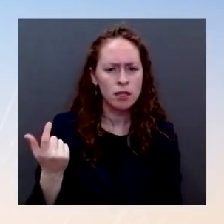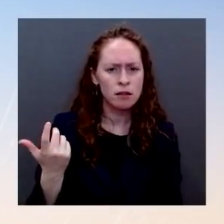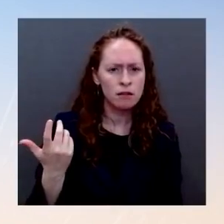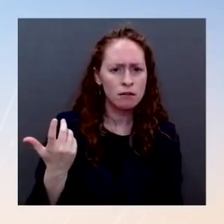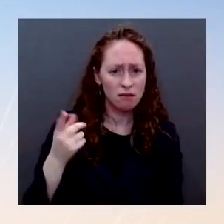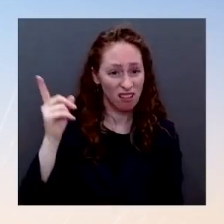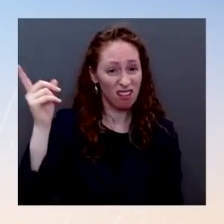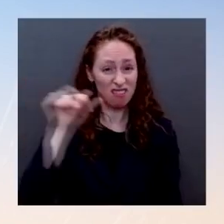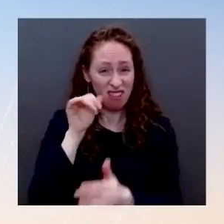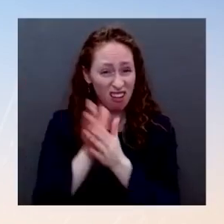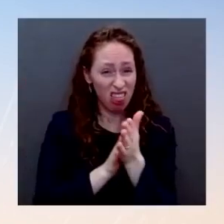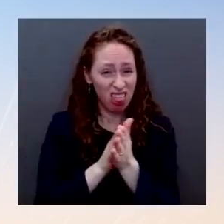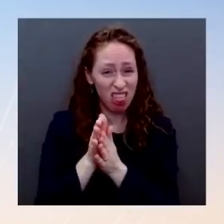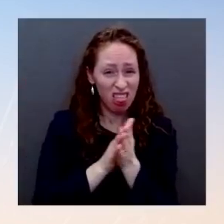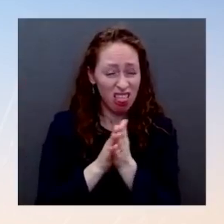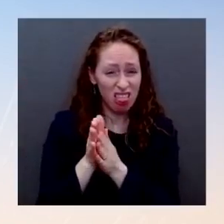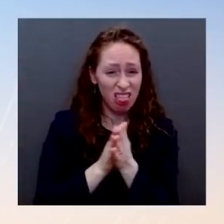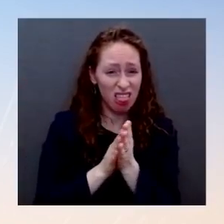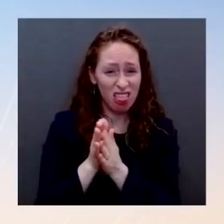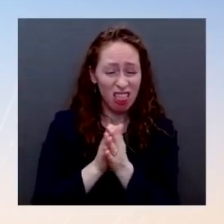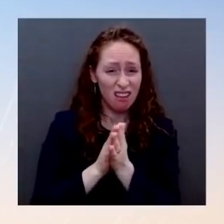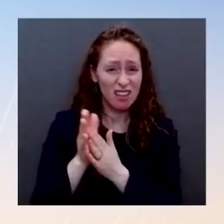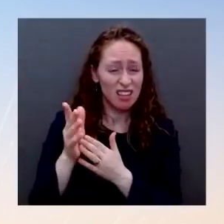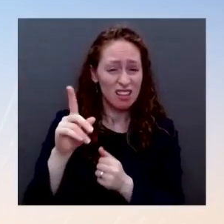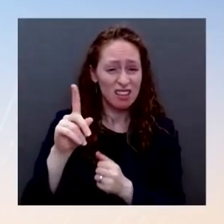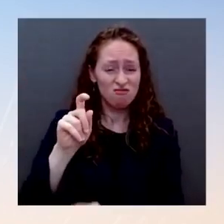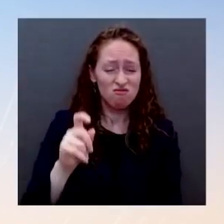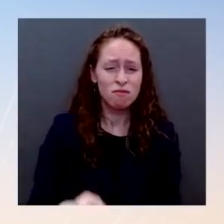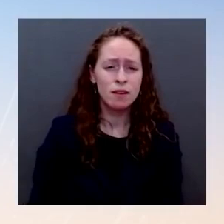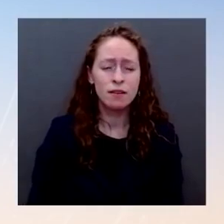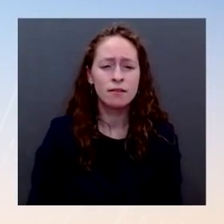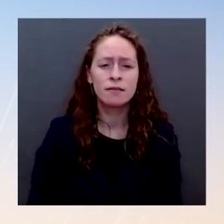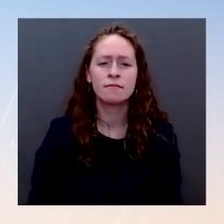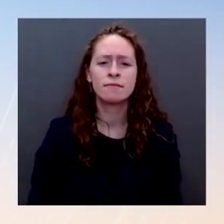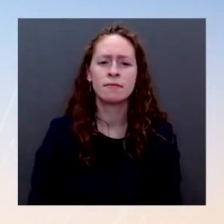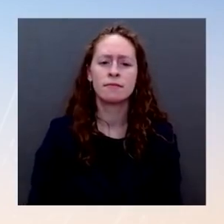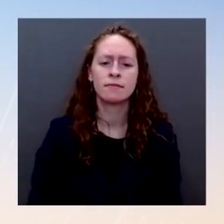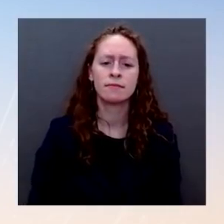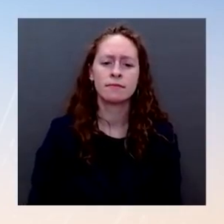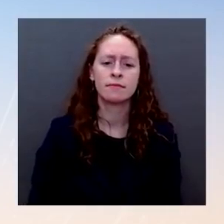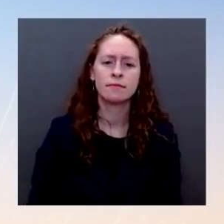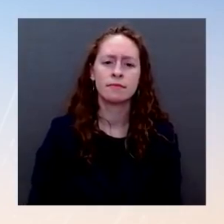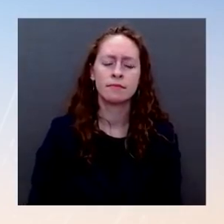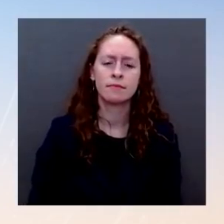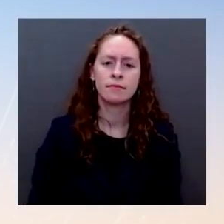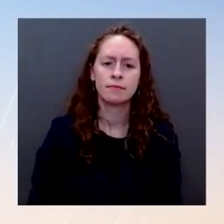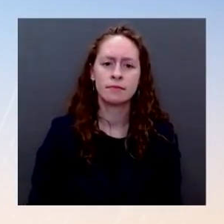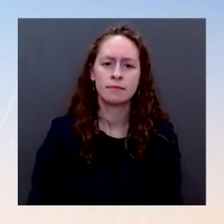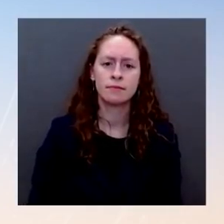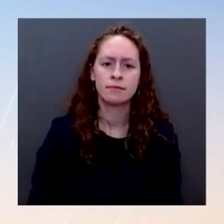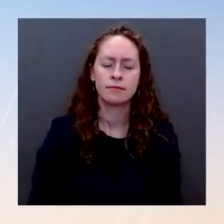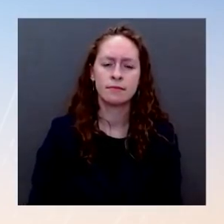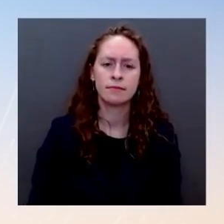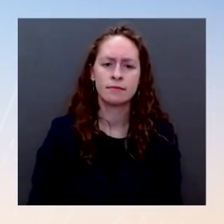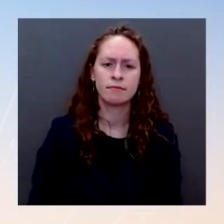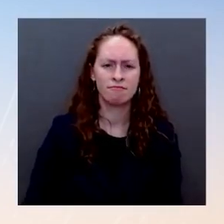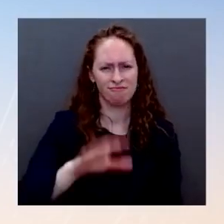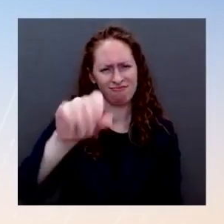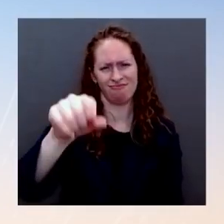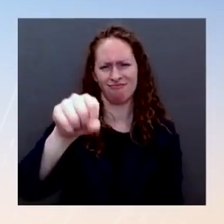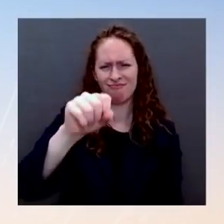an advocate for collective bargaining rights, for the rights of workers, for strong